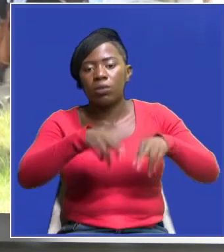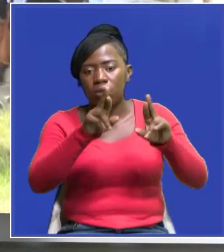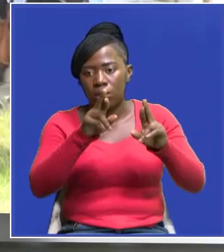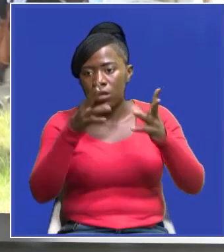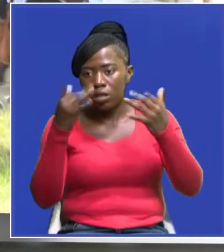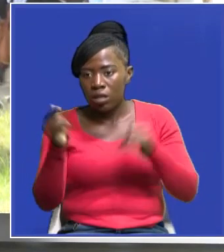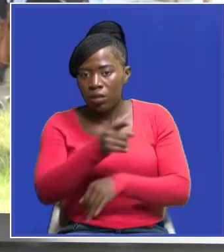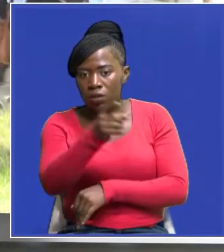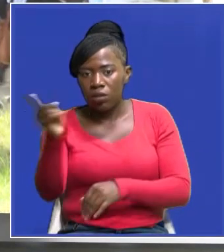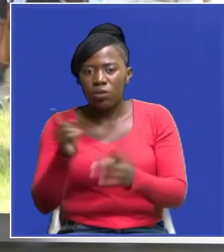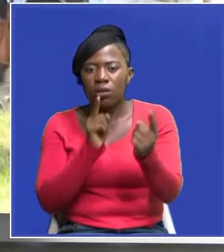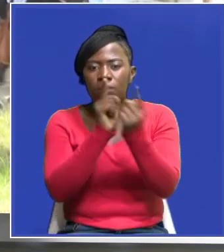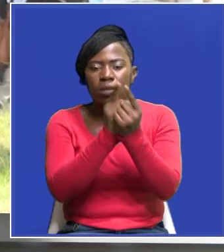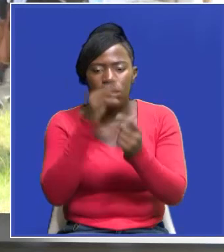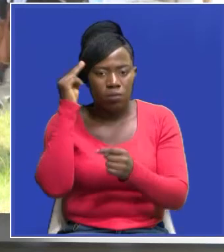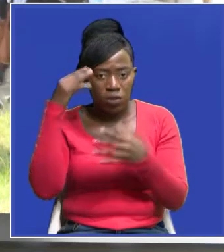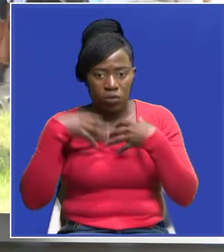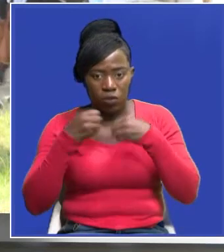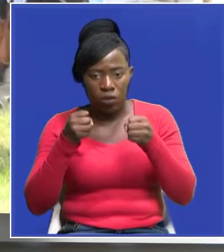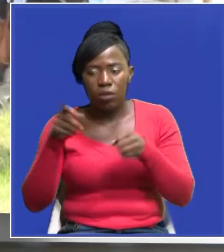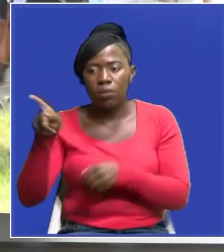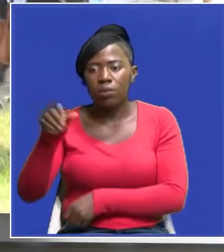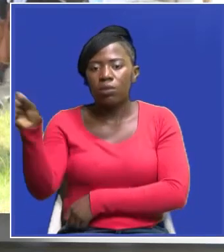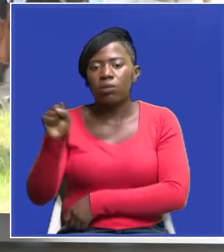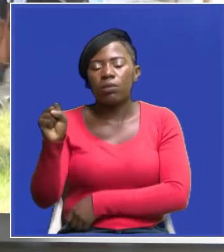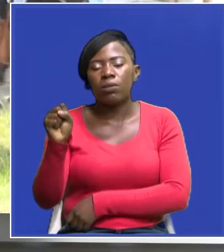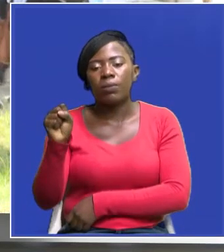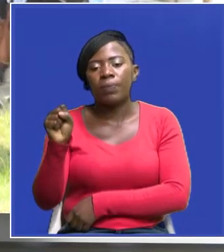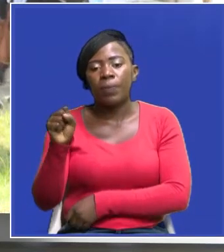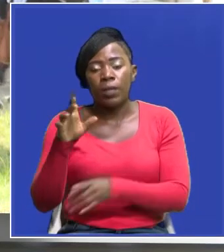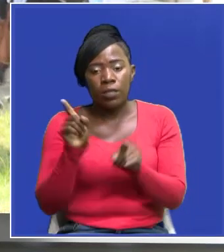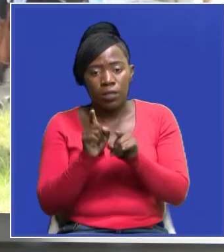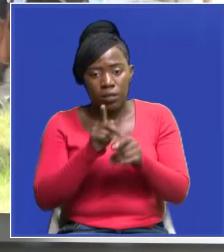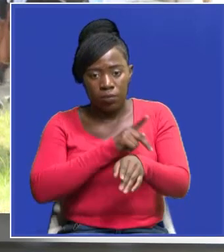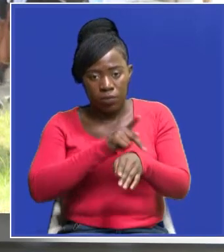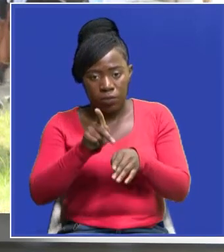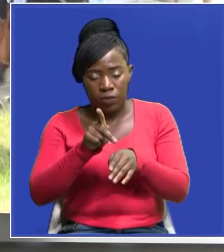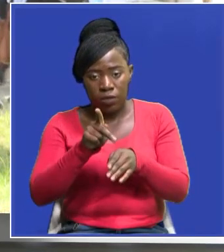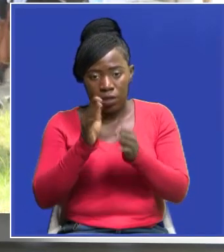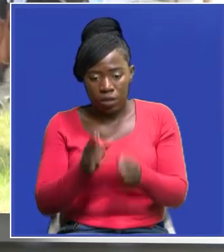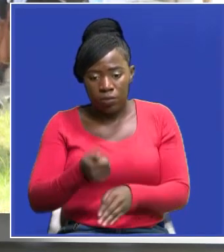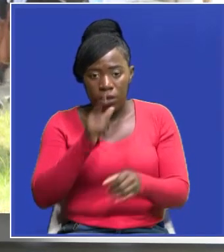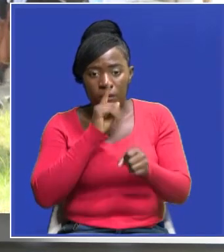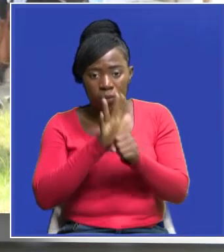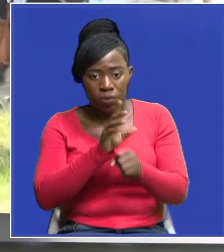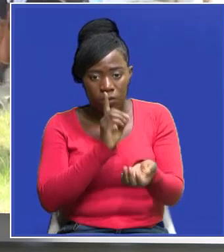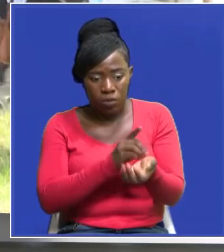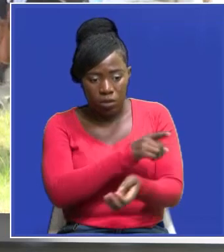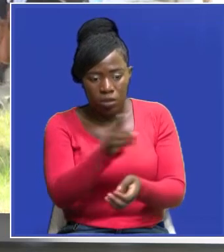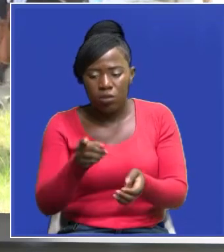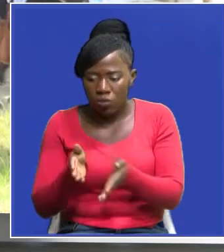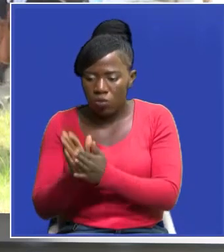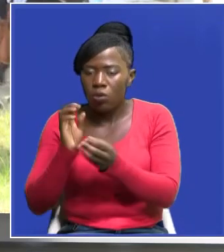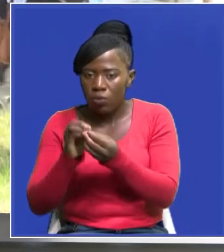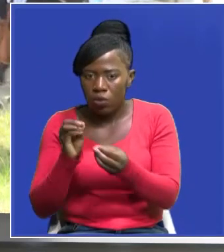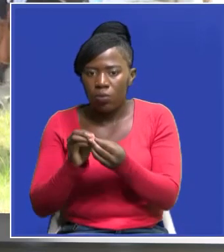were, however, addressed by Ministry of Health Permanent Secretary Lakson Kasonka. And Professor Kasonka has assured the doctors that consultations on